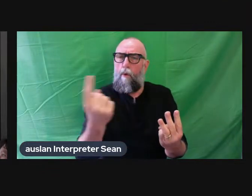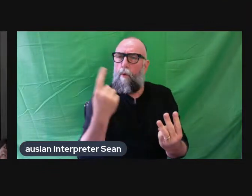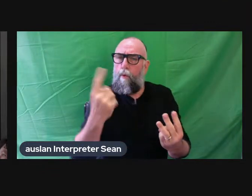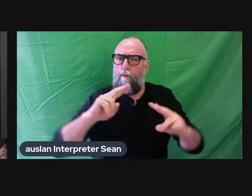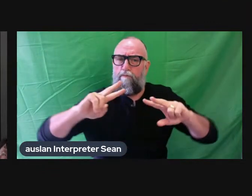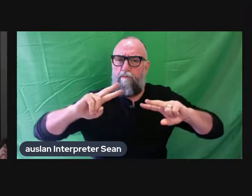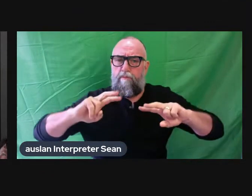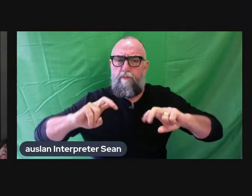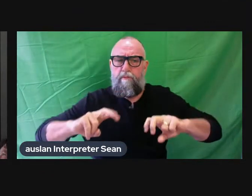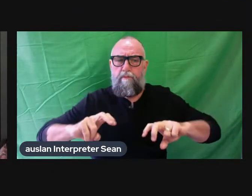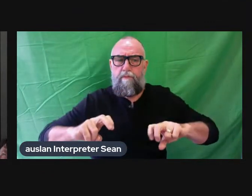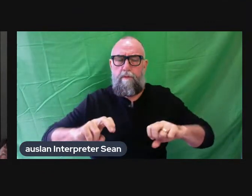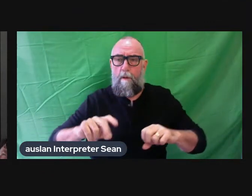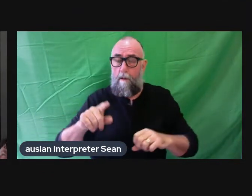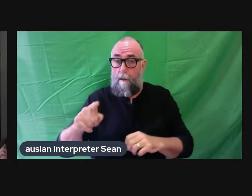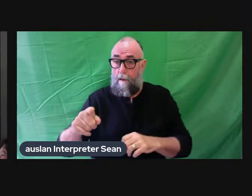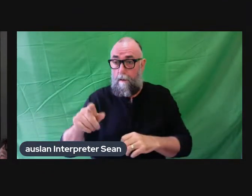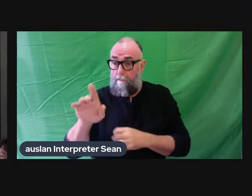No pressure.